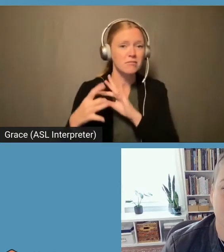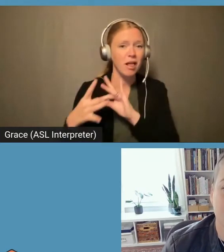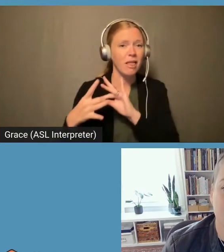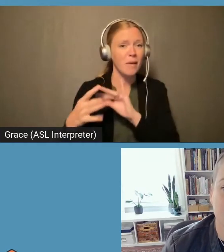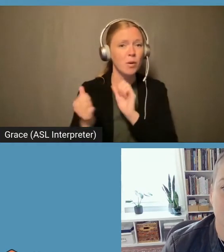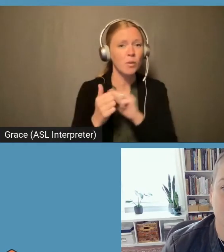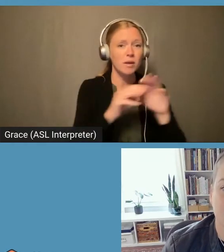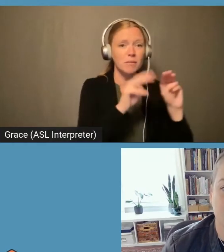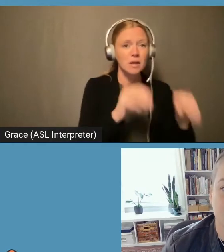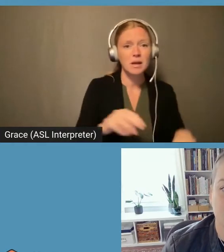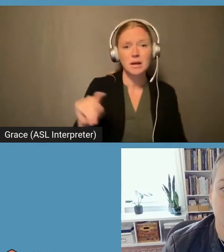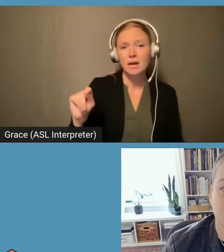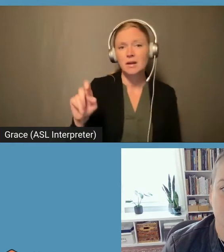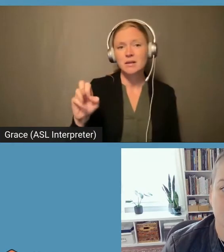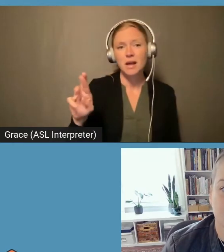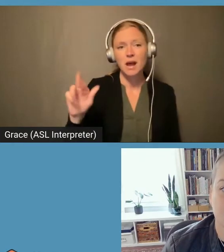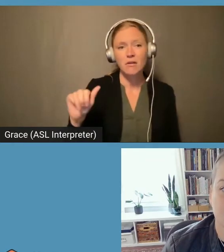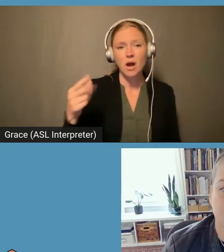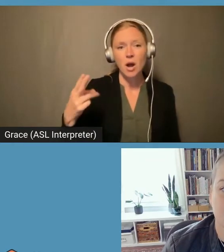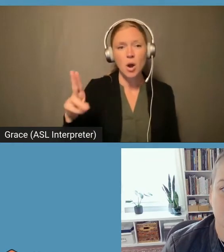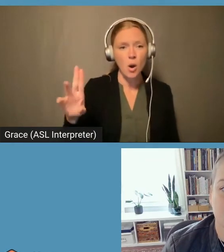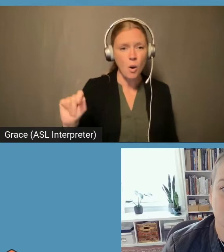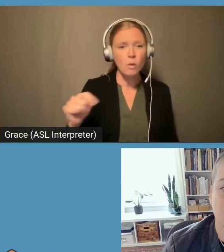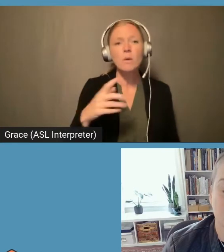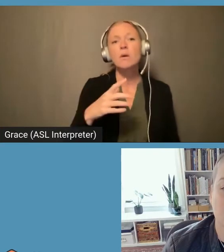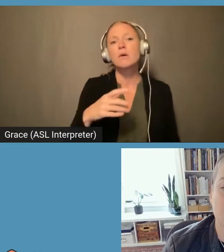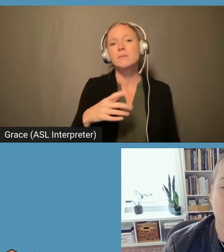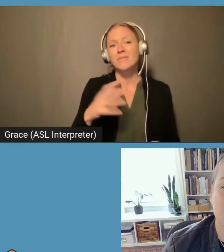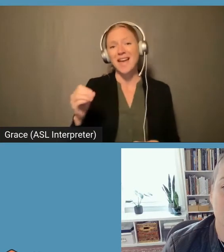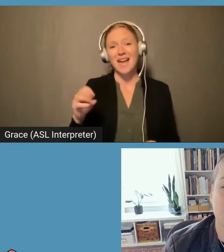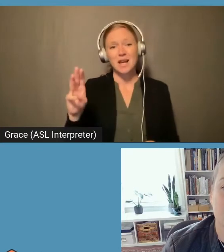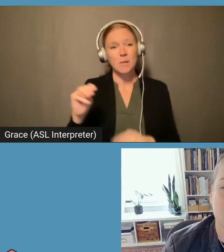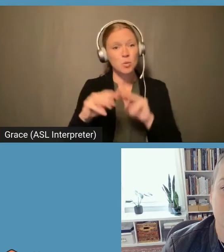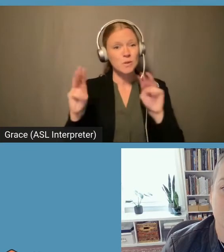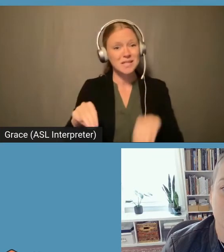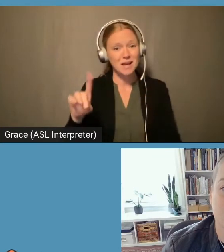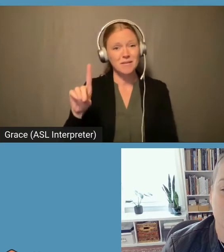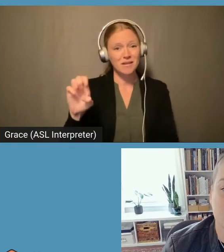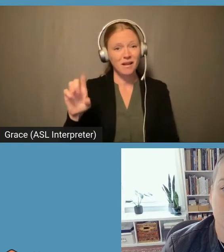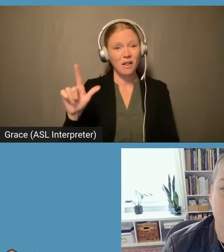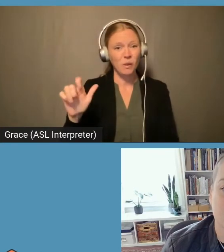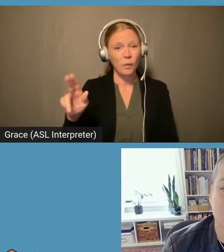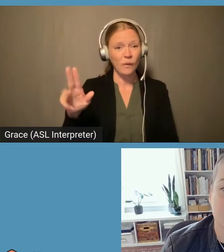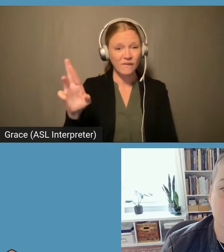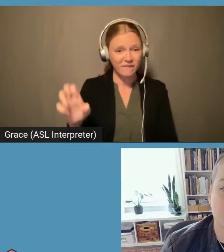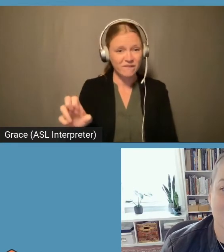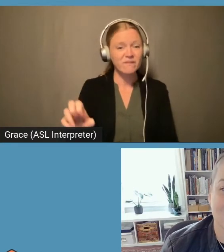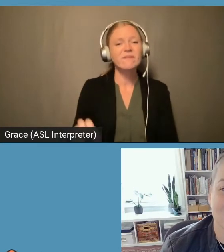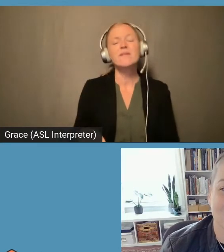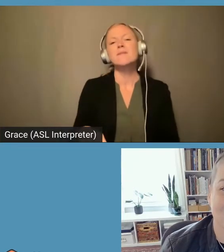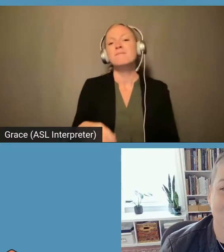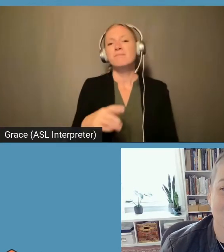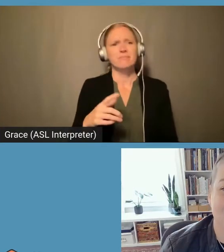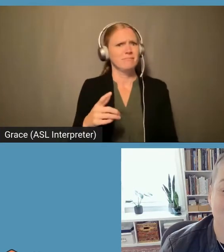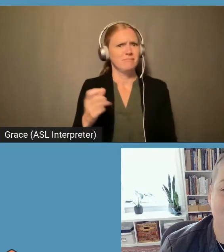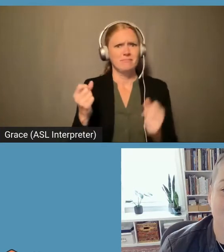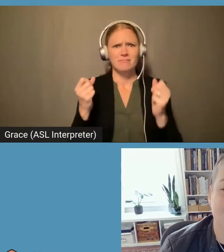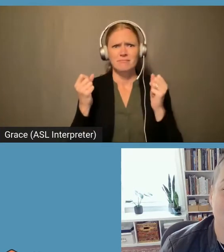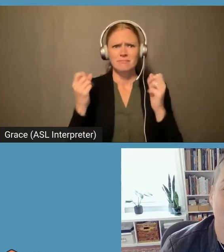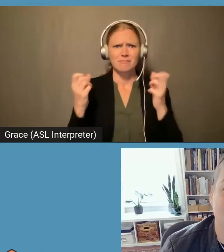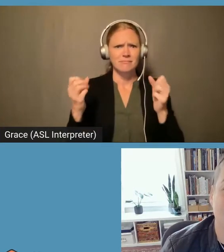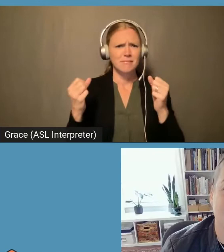Haute Children's Museum to the Musée du Louvre, plus many corporate clients from local farms to Fortune 500